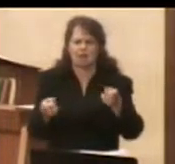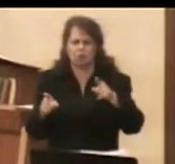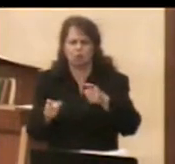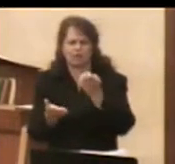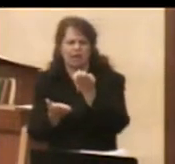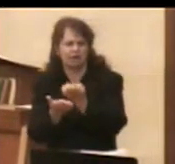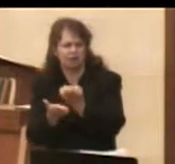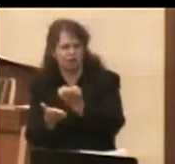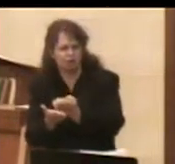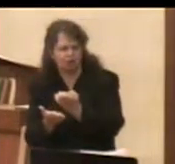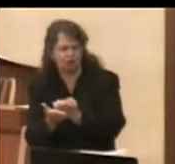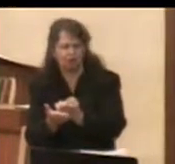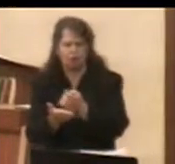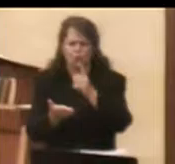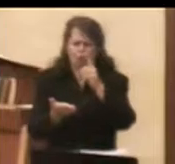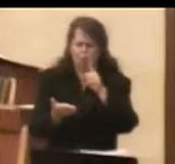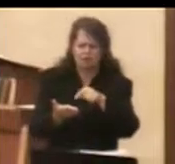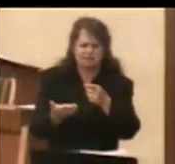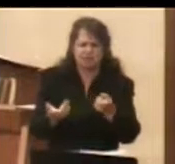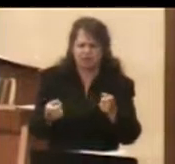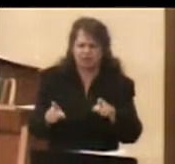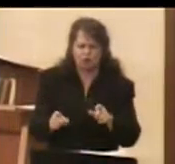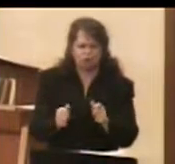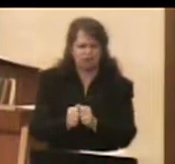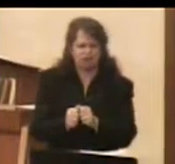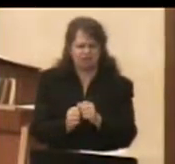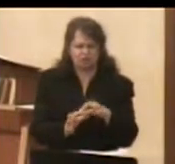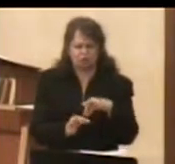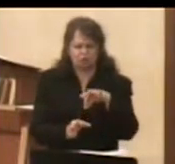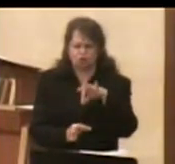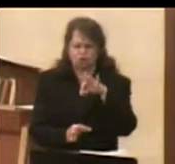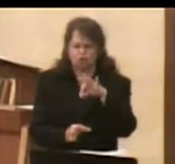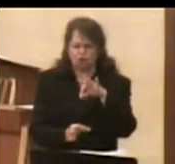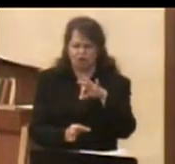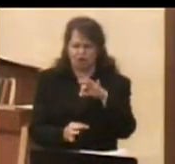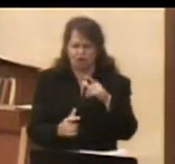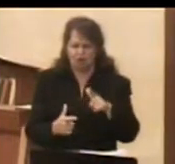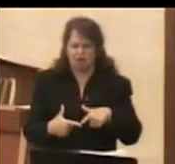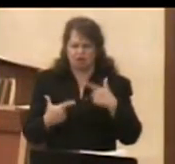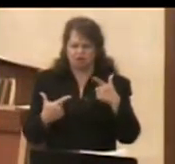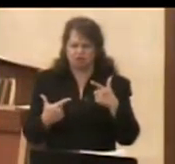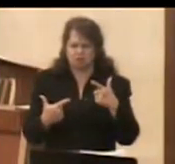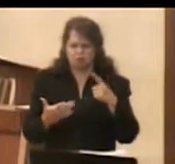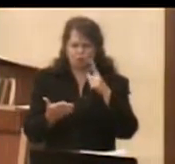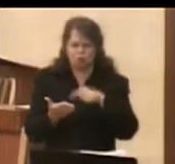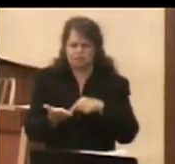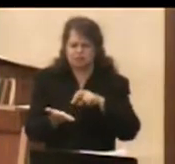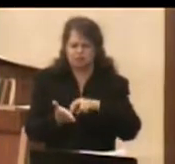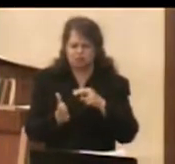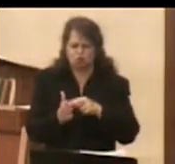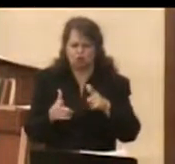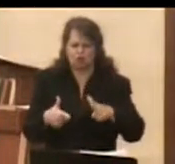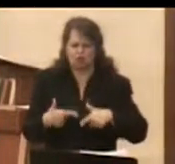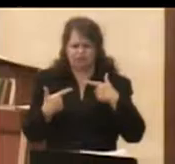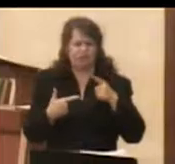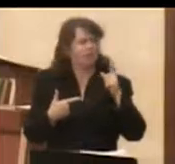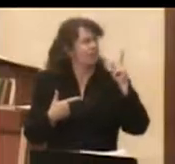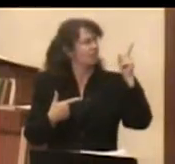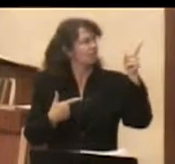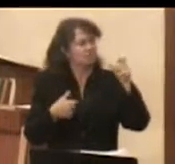what is happening in the spiritual lives of those living in this time, and what does it mean to live in this part of the